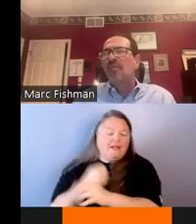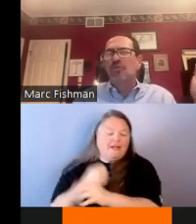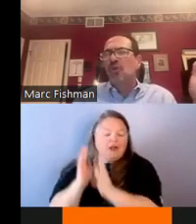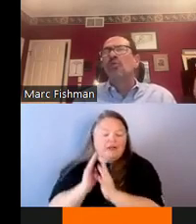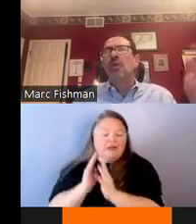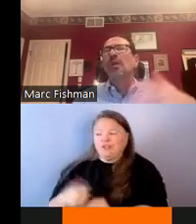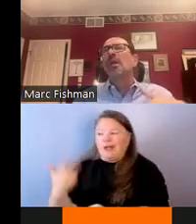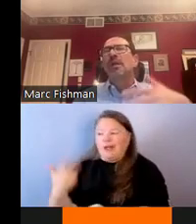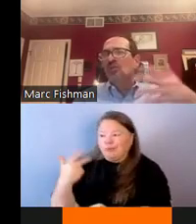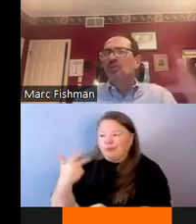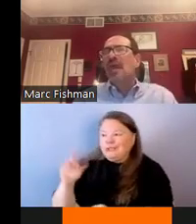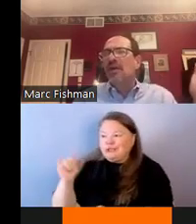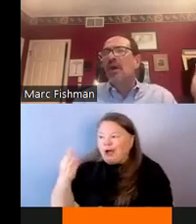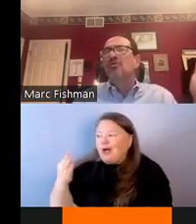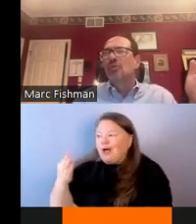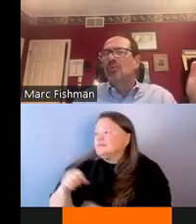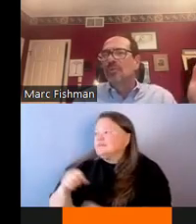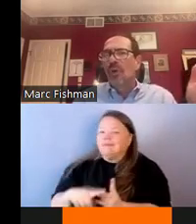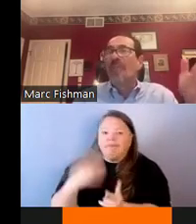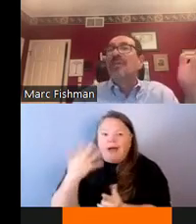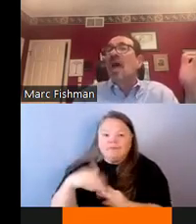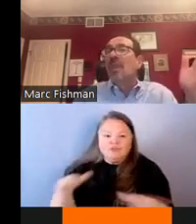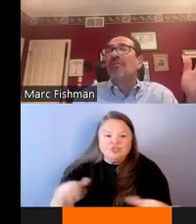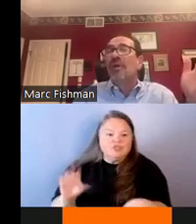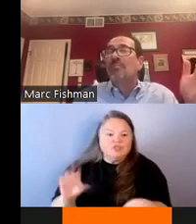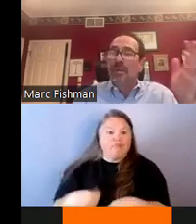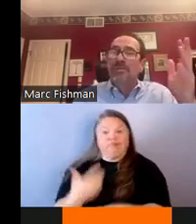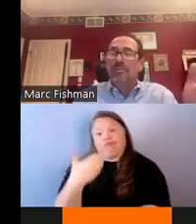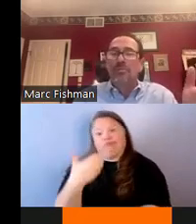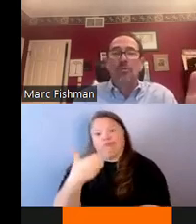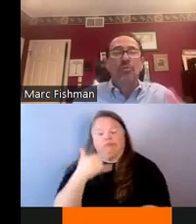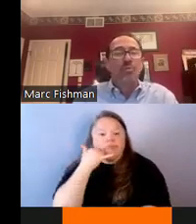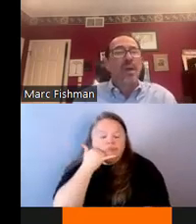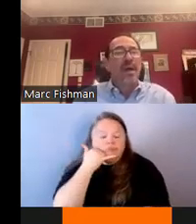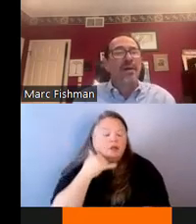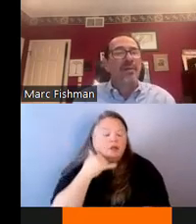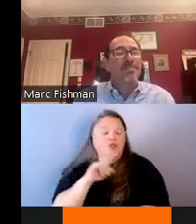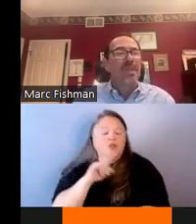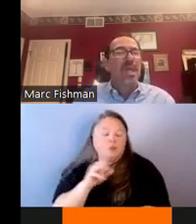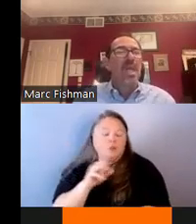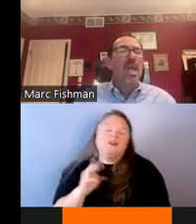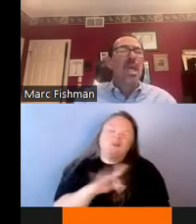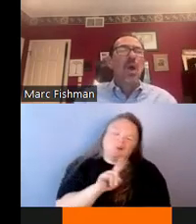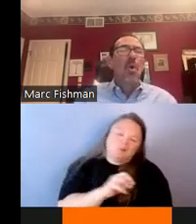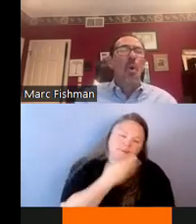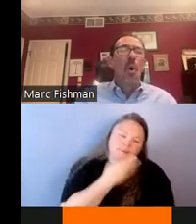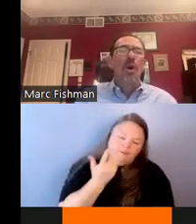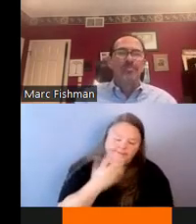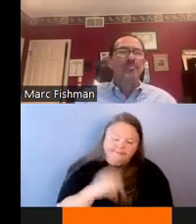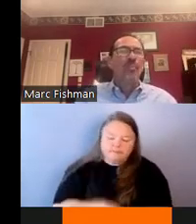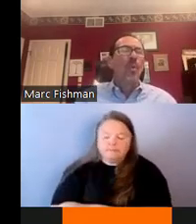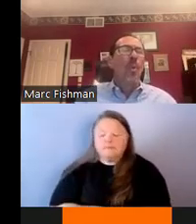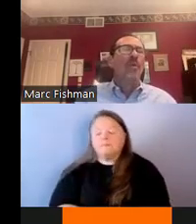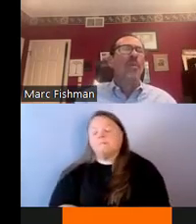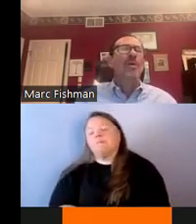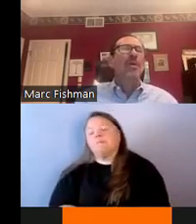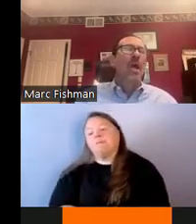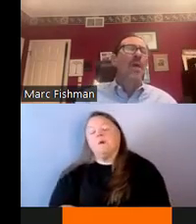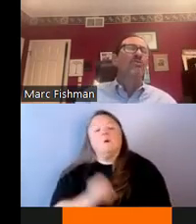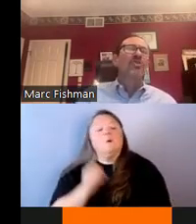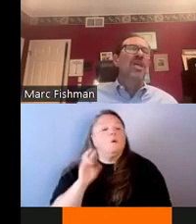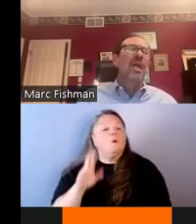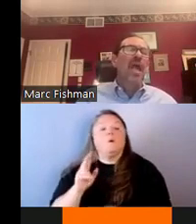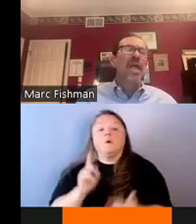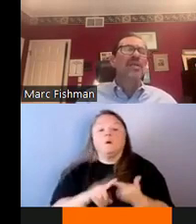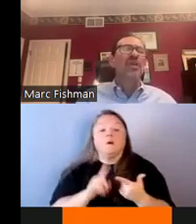jobs and 5 other children. Just get her on Zoom or on the telephone, but Zoom's better, right? Or what